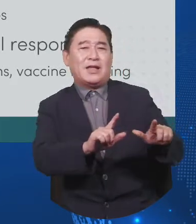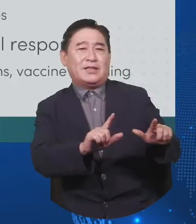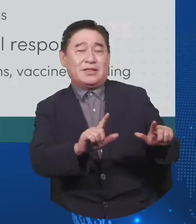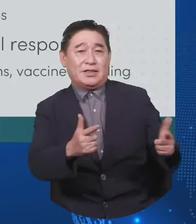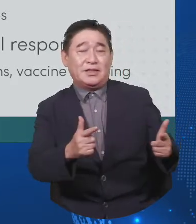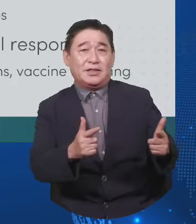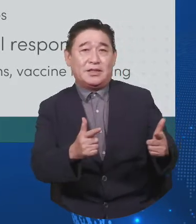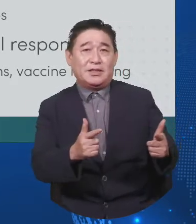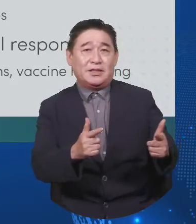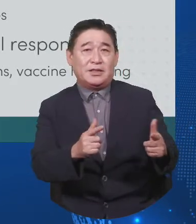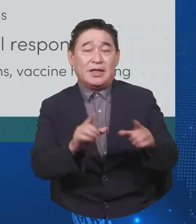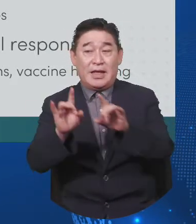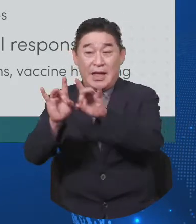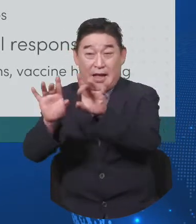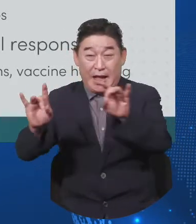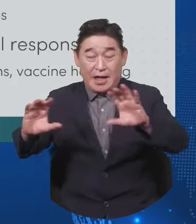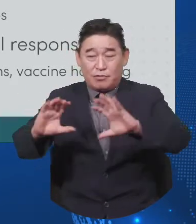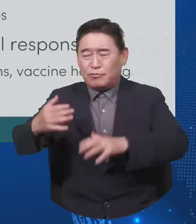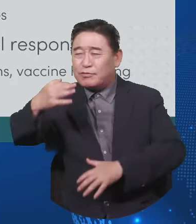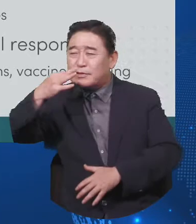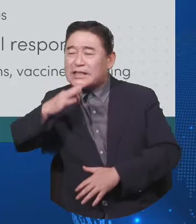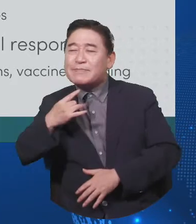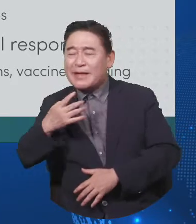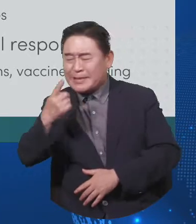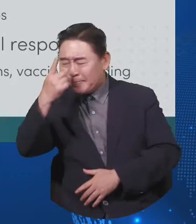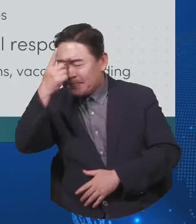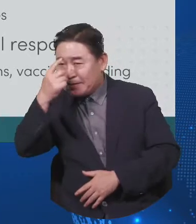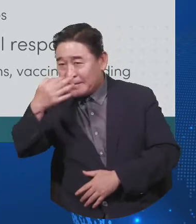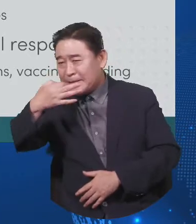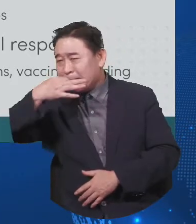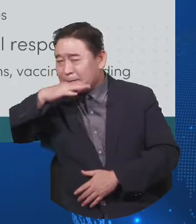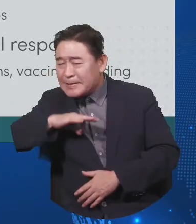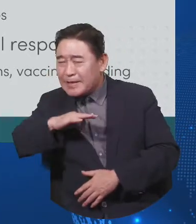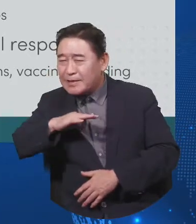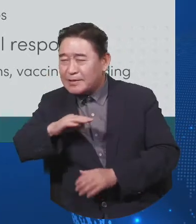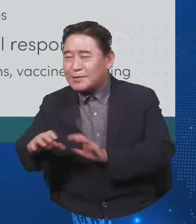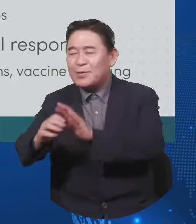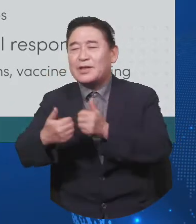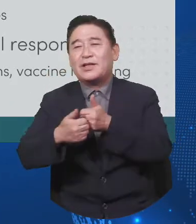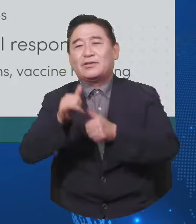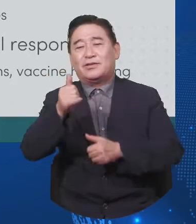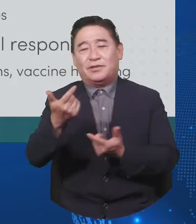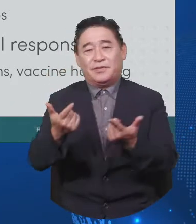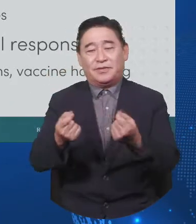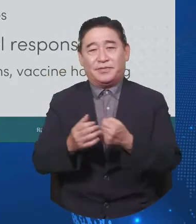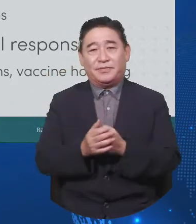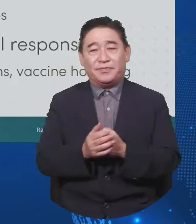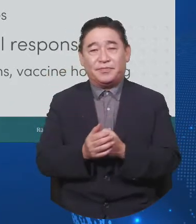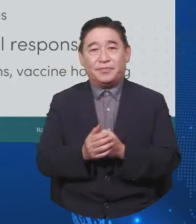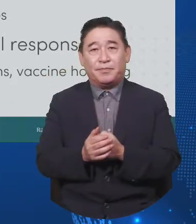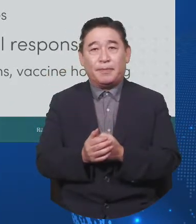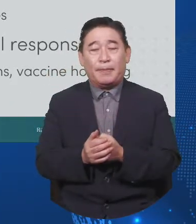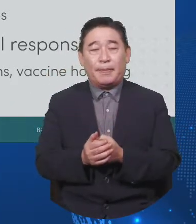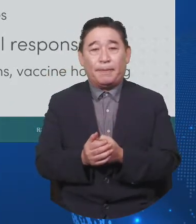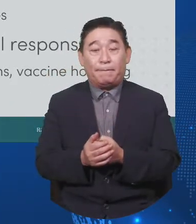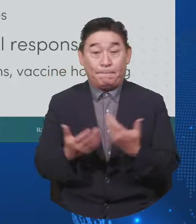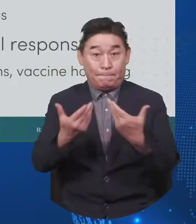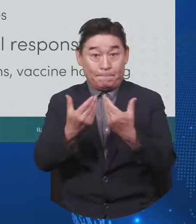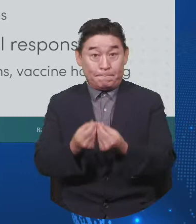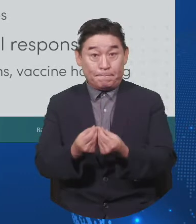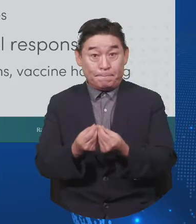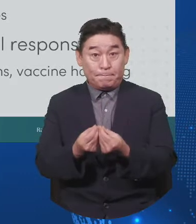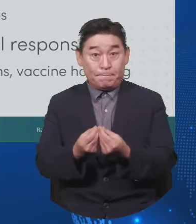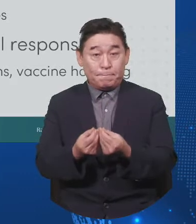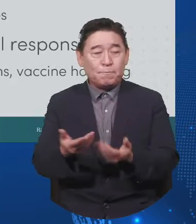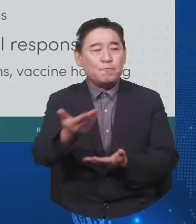dominating international responses to COVID-19. There are examples, for instance, of restrictions to trade in medical